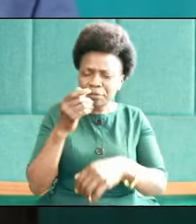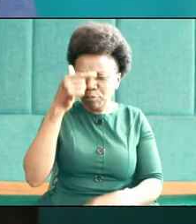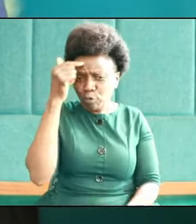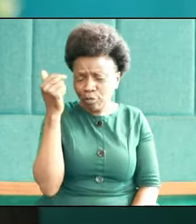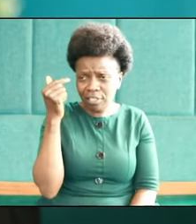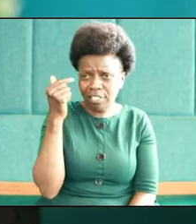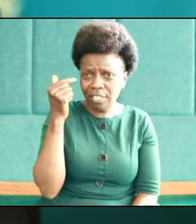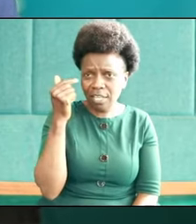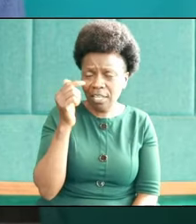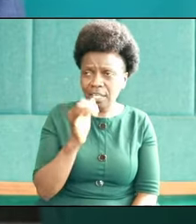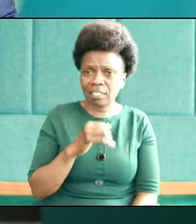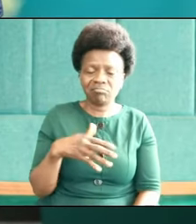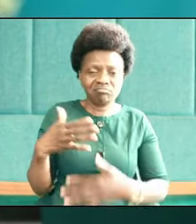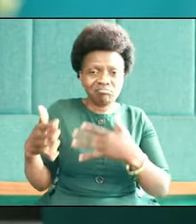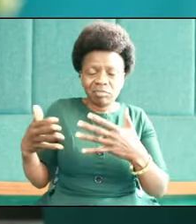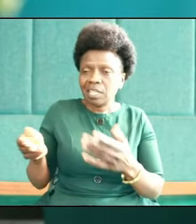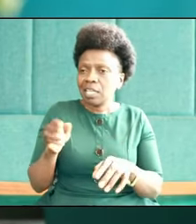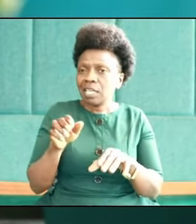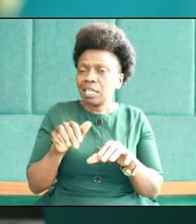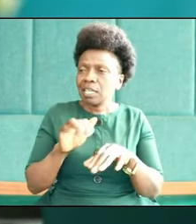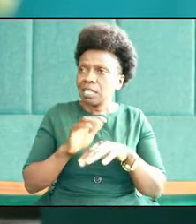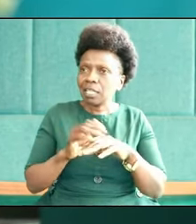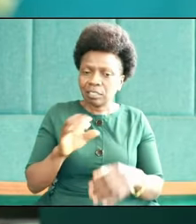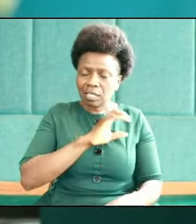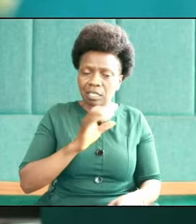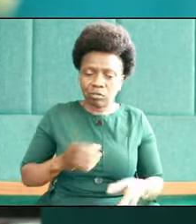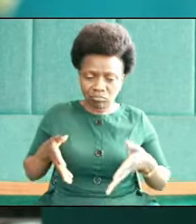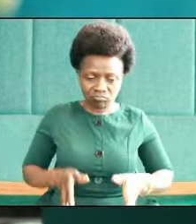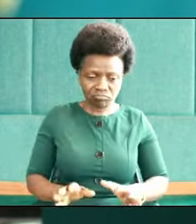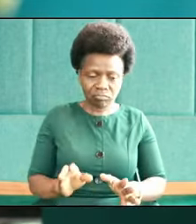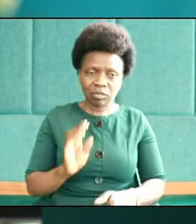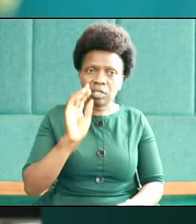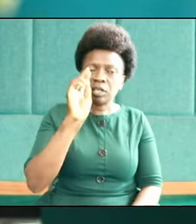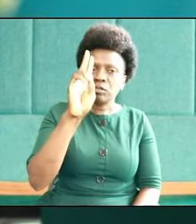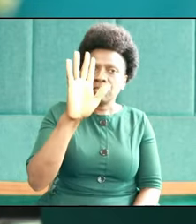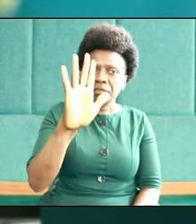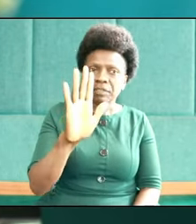because it is obvious that Christ was not born on the 25th December,